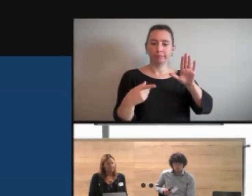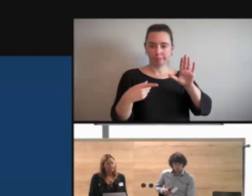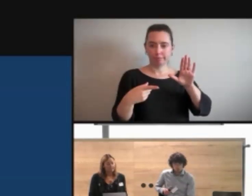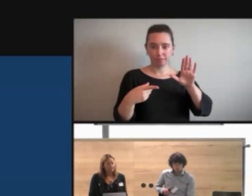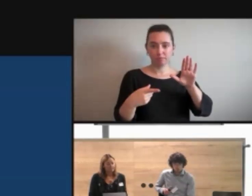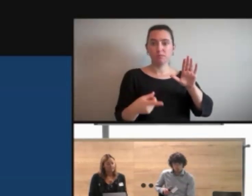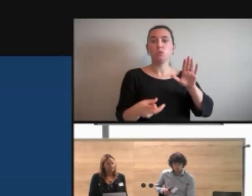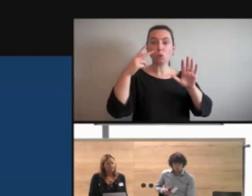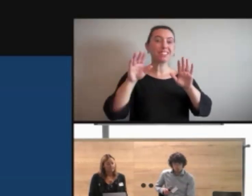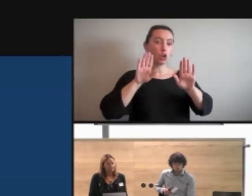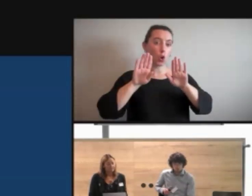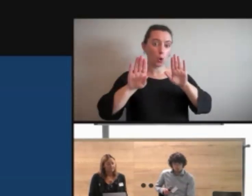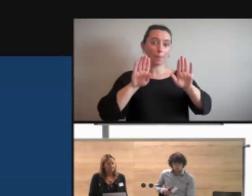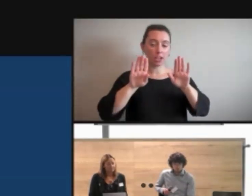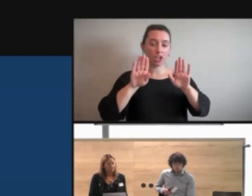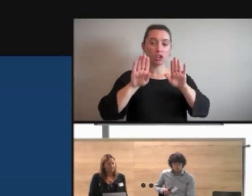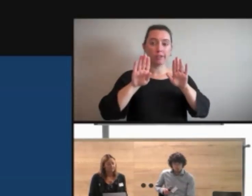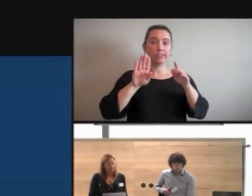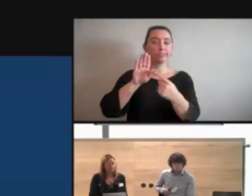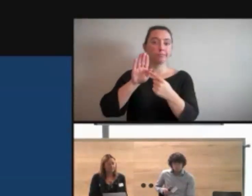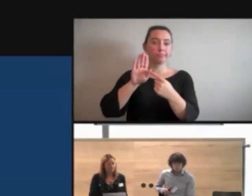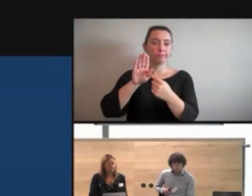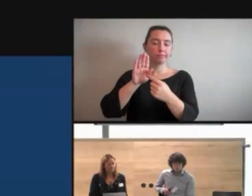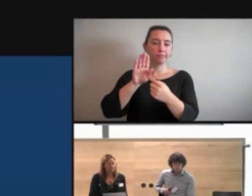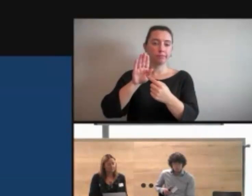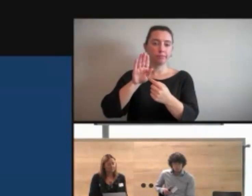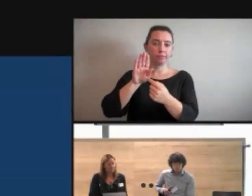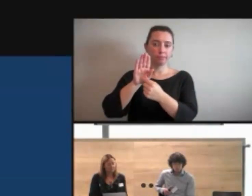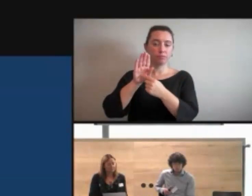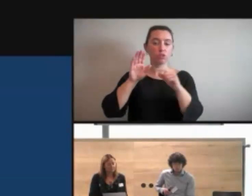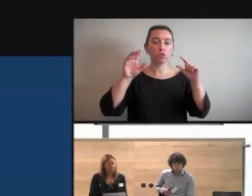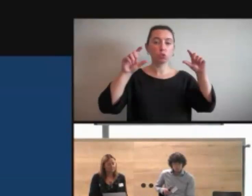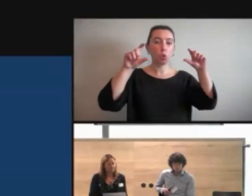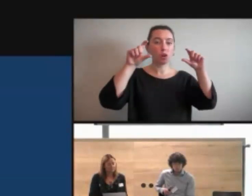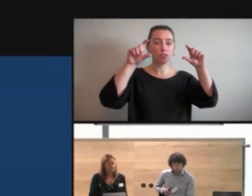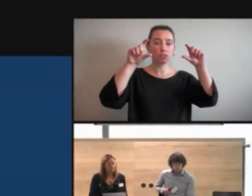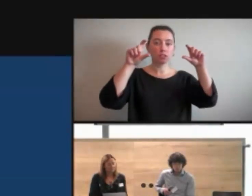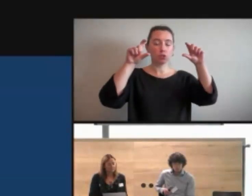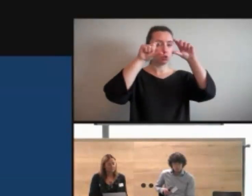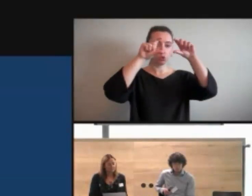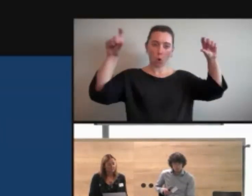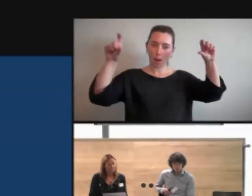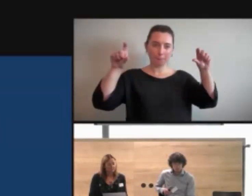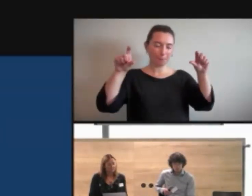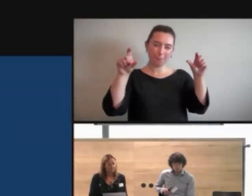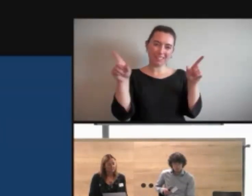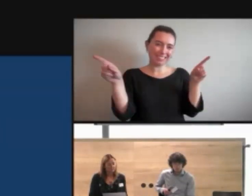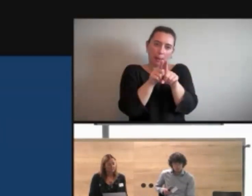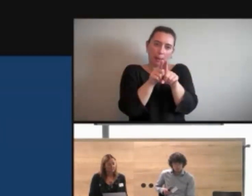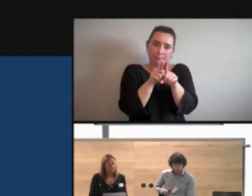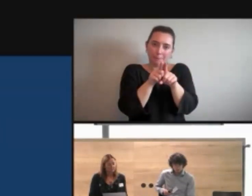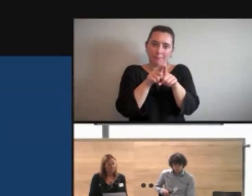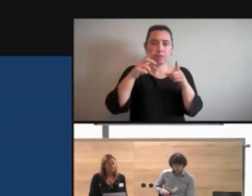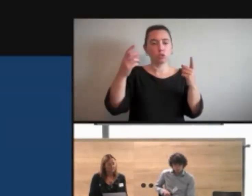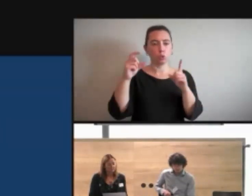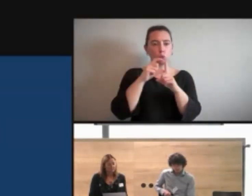Again, on Android, the title text in a top app bar does not resize with increasing font size settings like